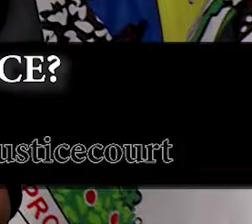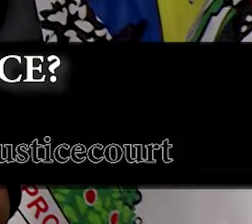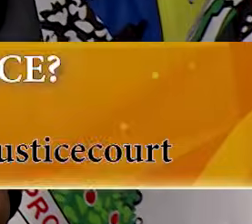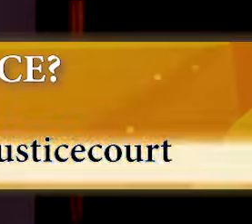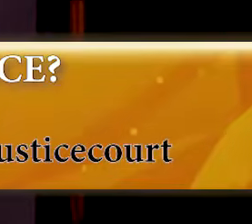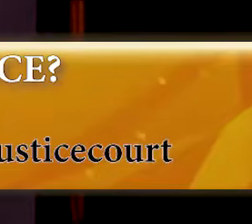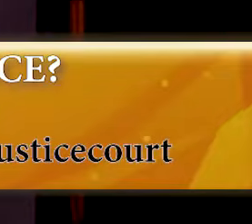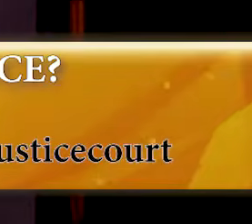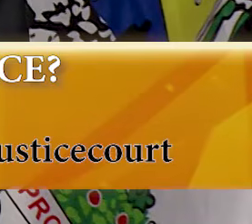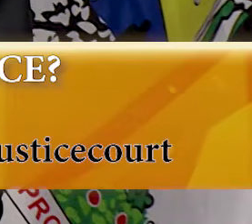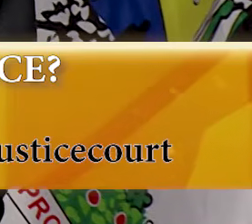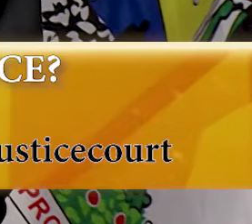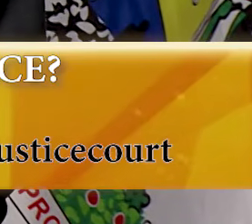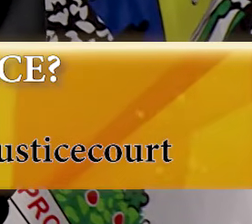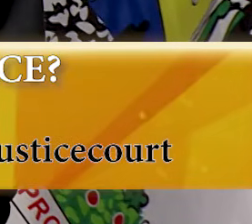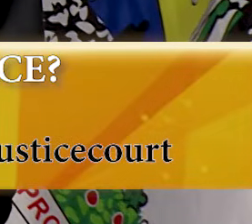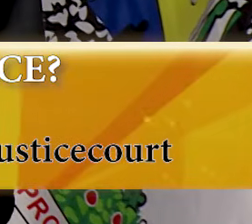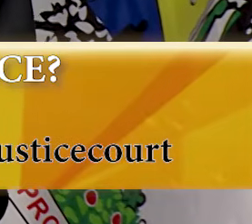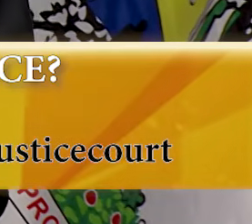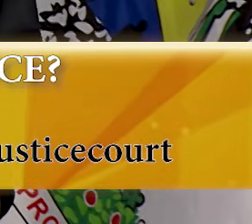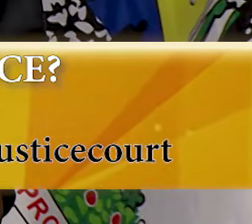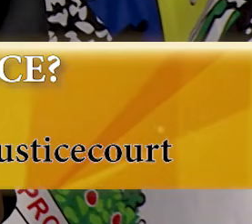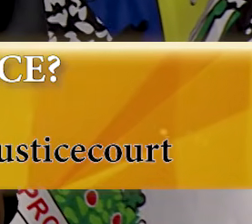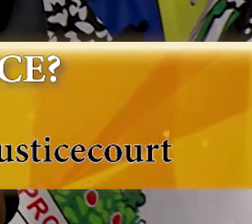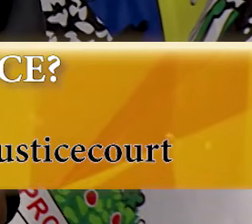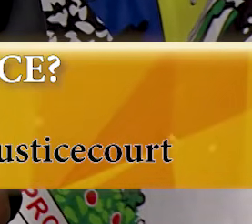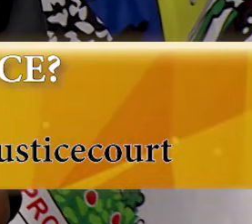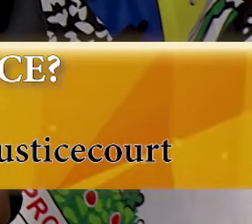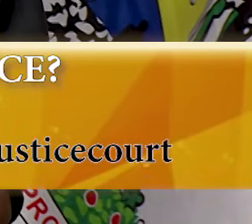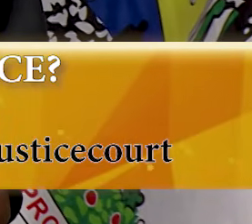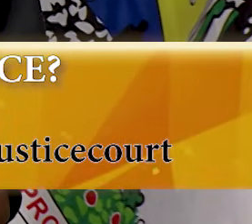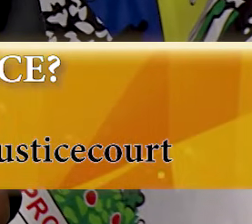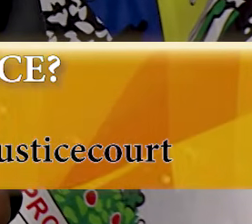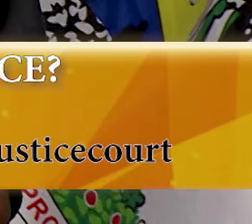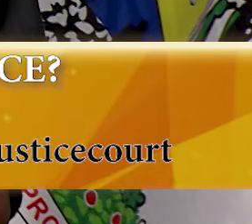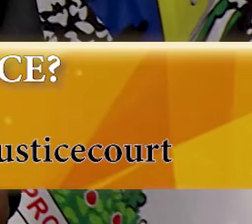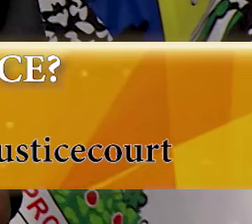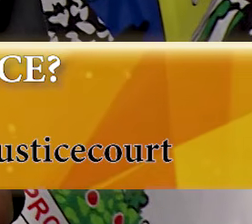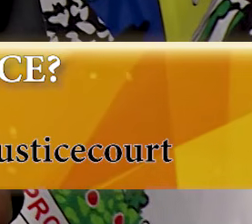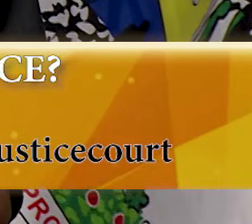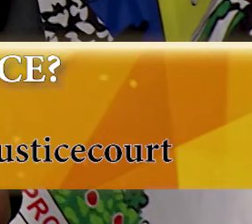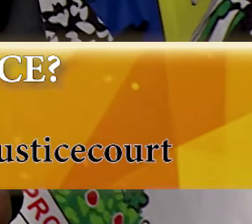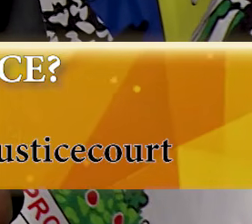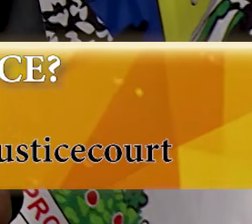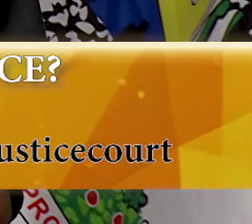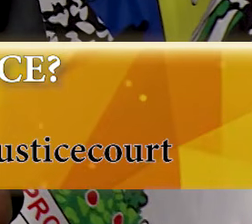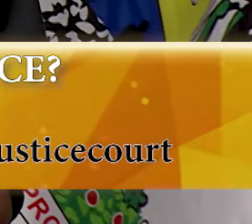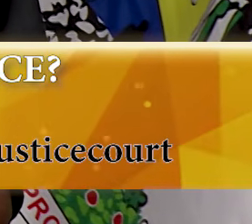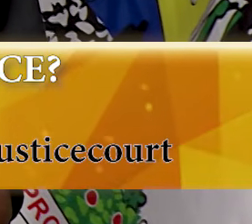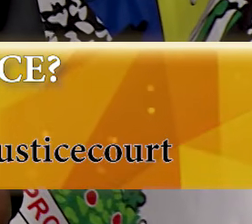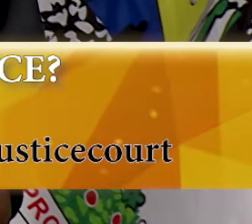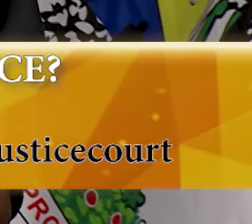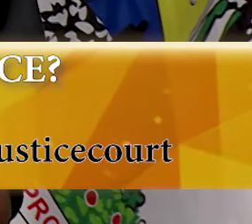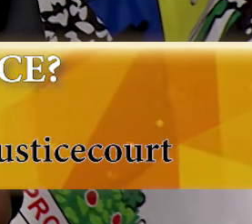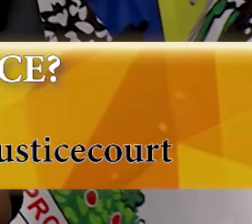matter. You see now that where the problem is not what you think. It's